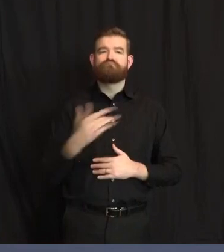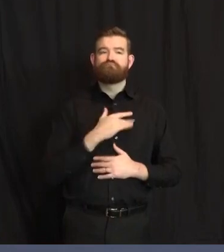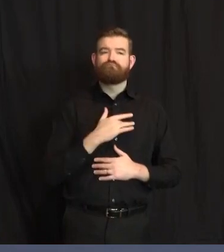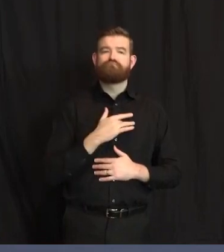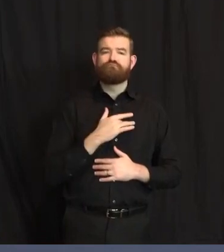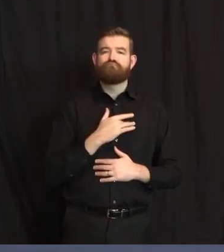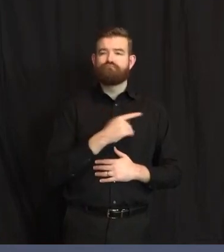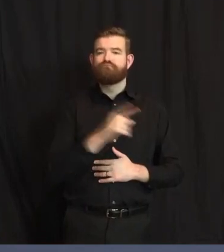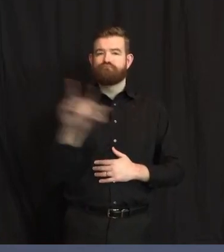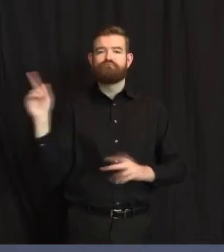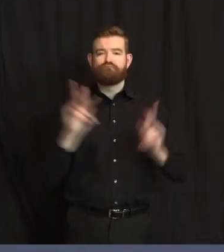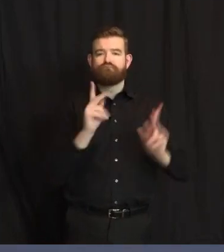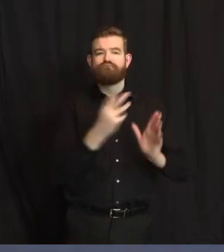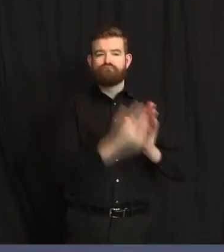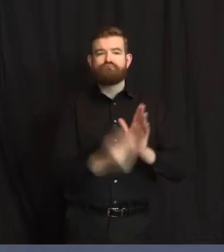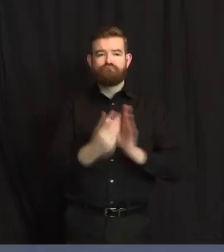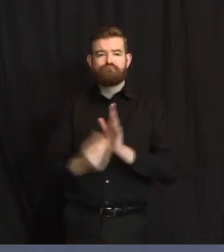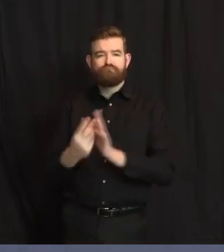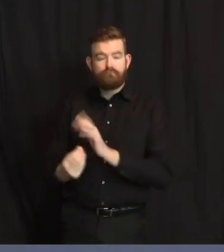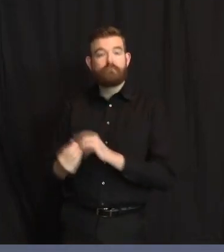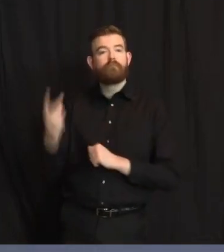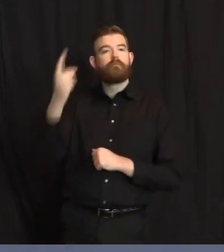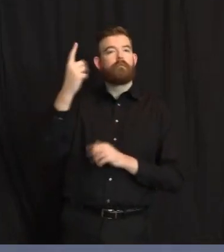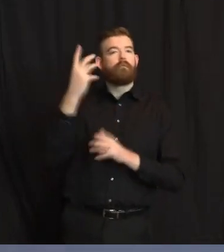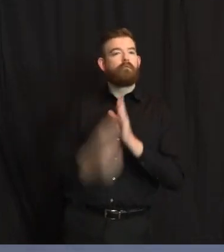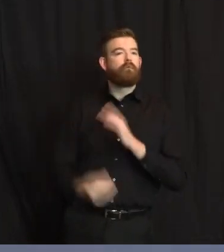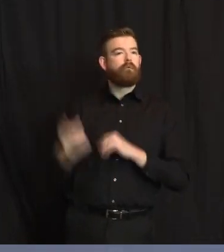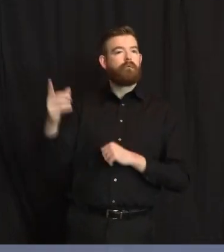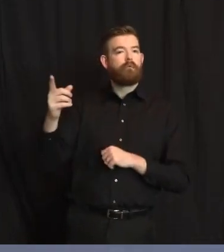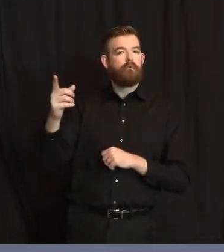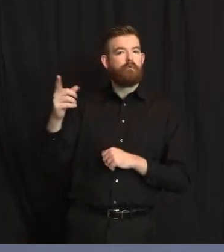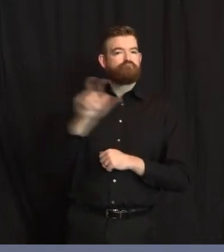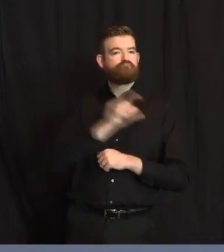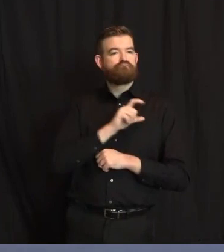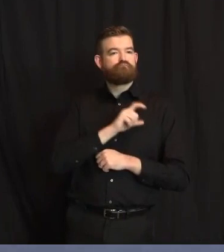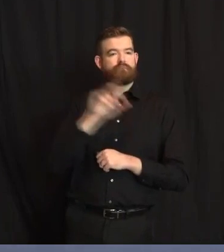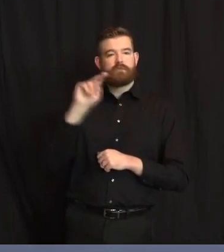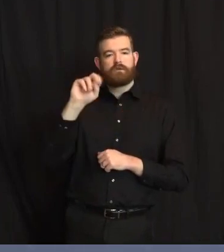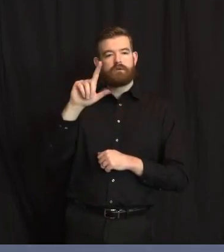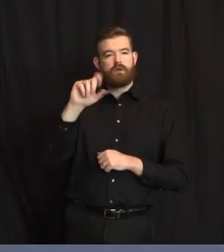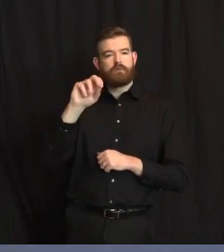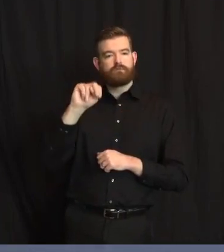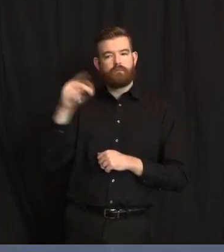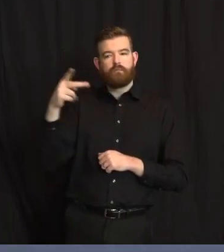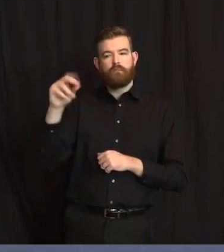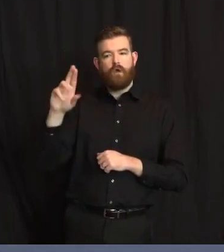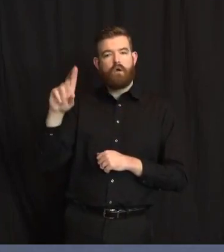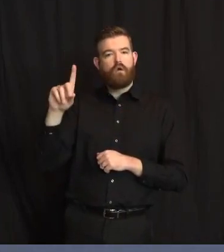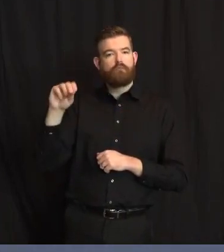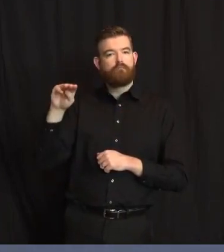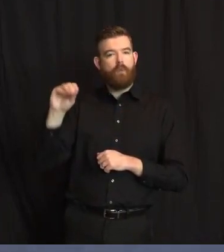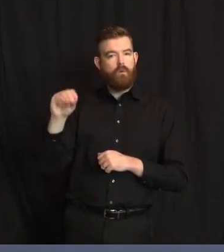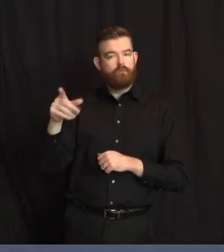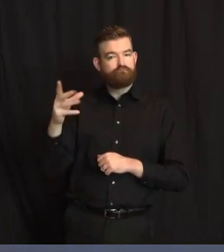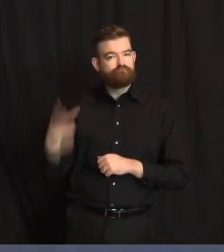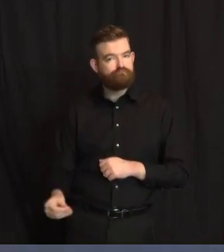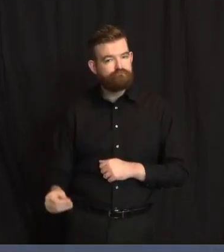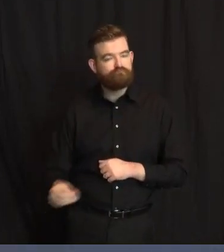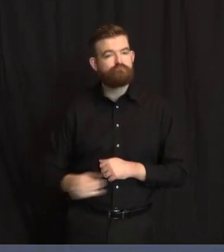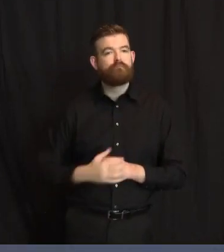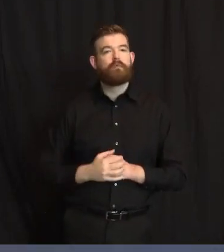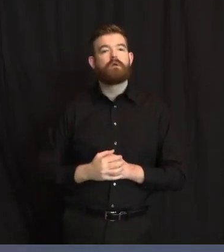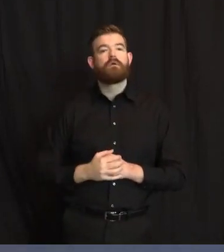Nelson Perdomo. With regards to the overnight, in Pemberton, a subject was stopped, motor vehicle stopped, under the